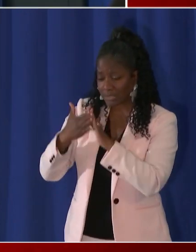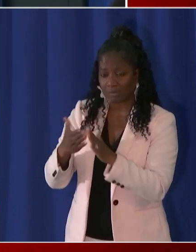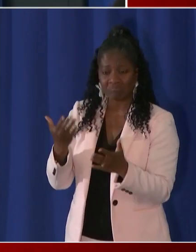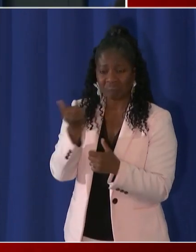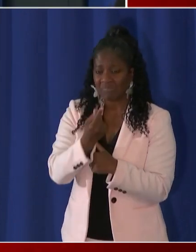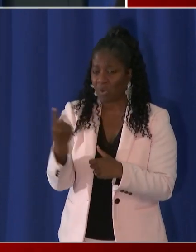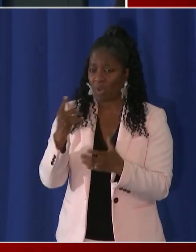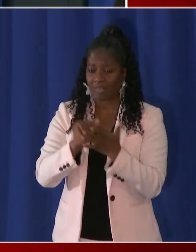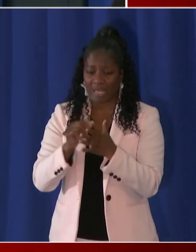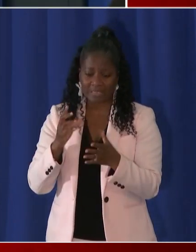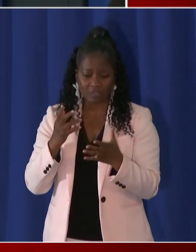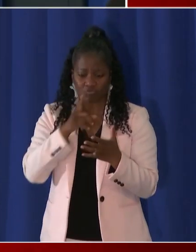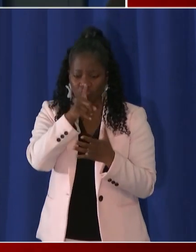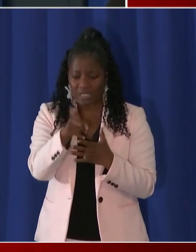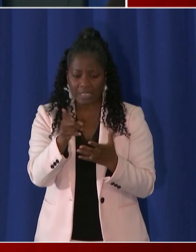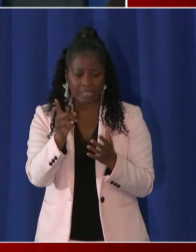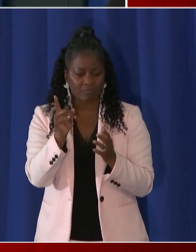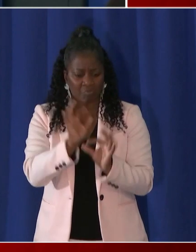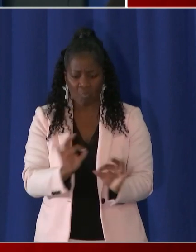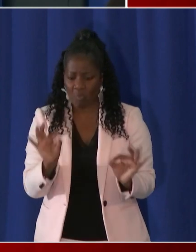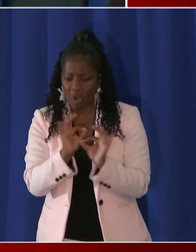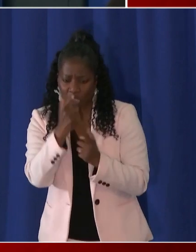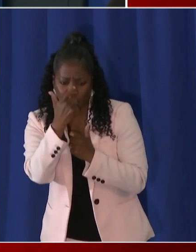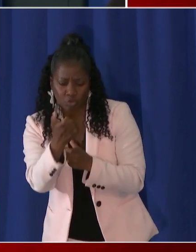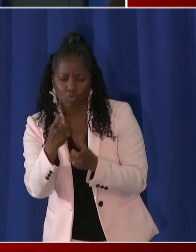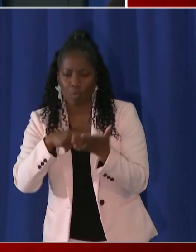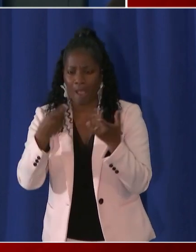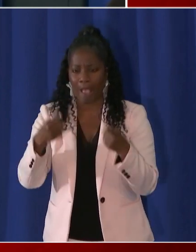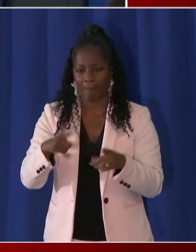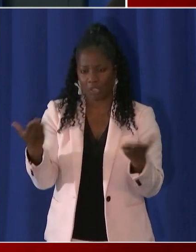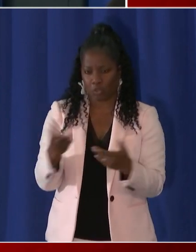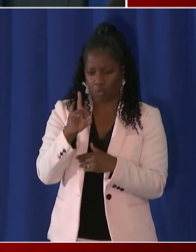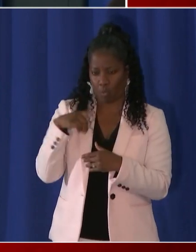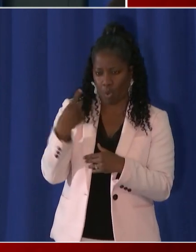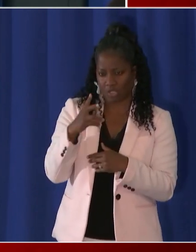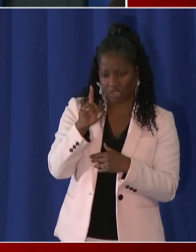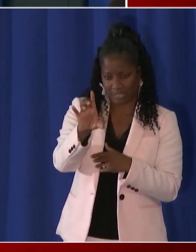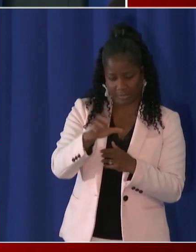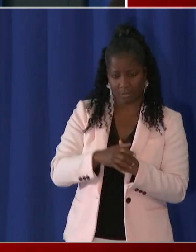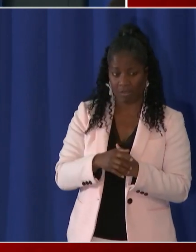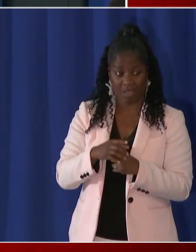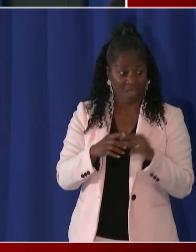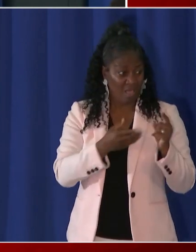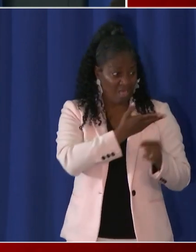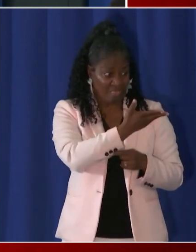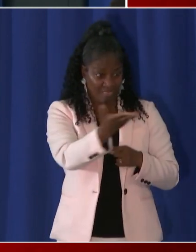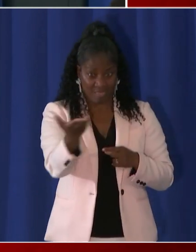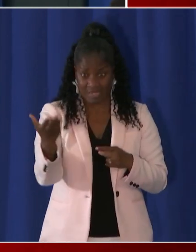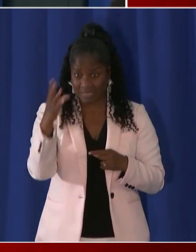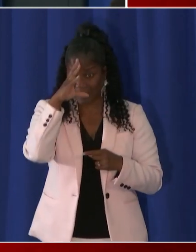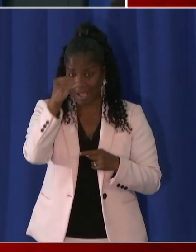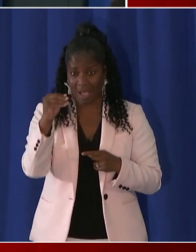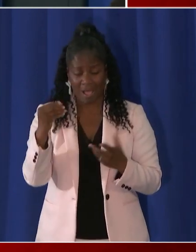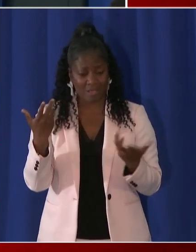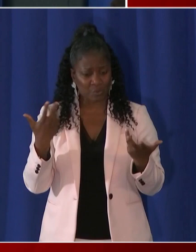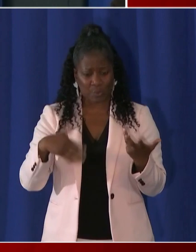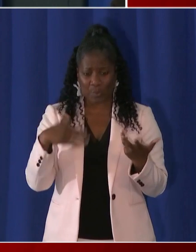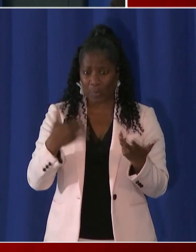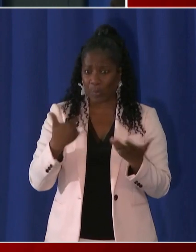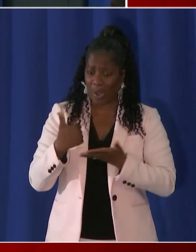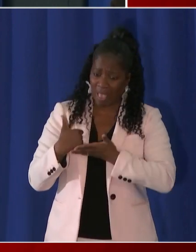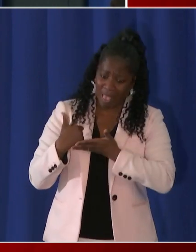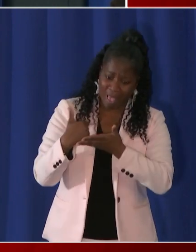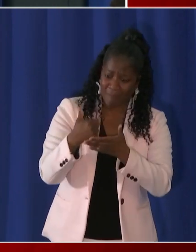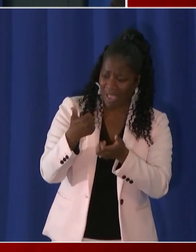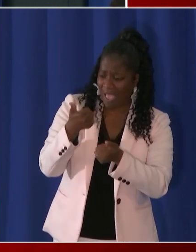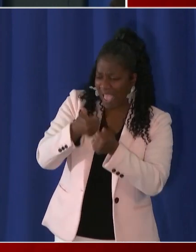anybody else who has a vested interest in what happens here in the District of Columbia. These guys have stepped up time and time again for every ask that I